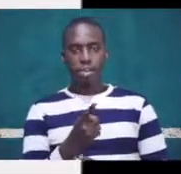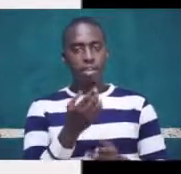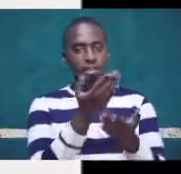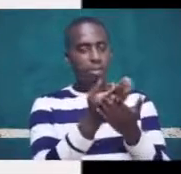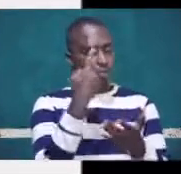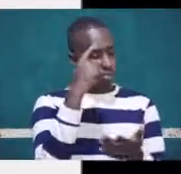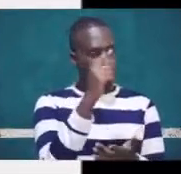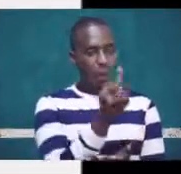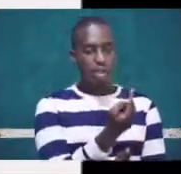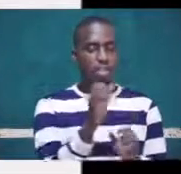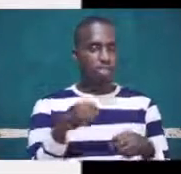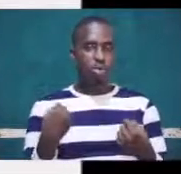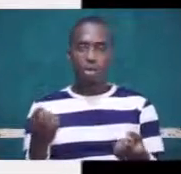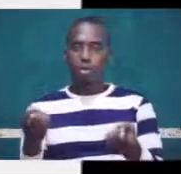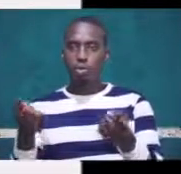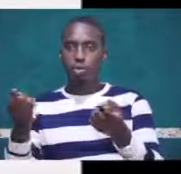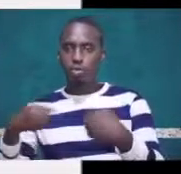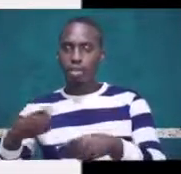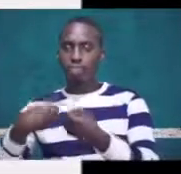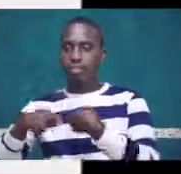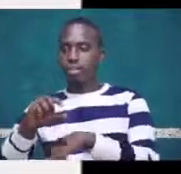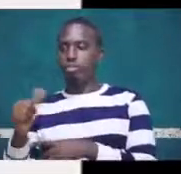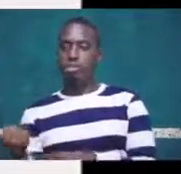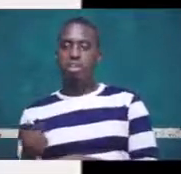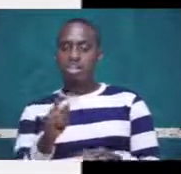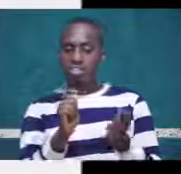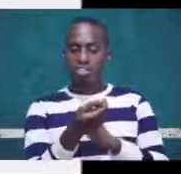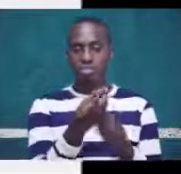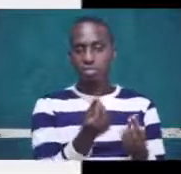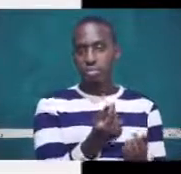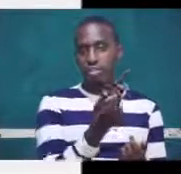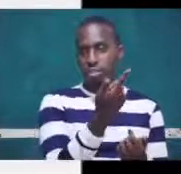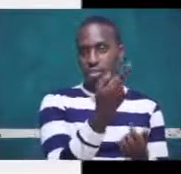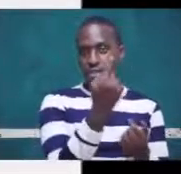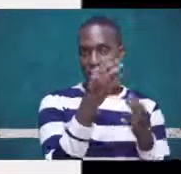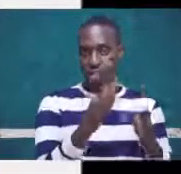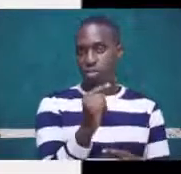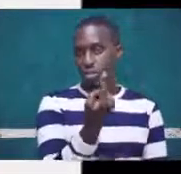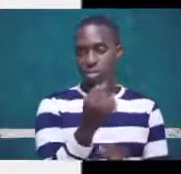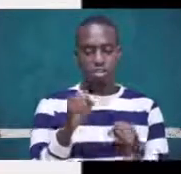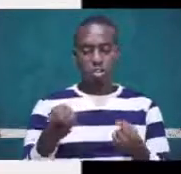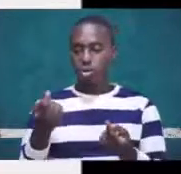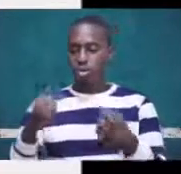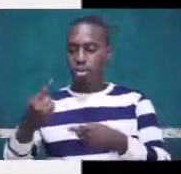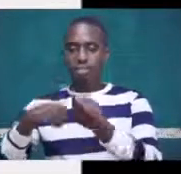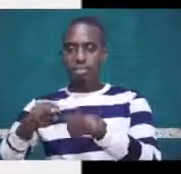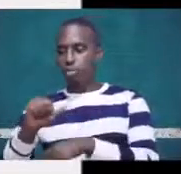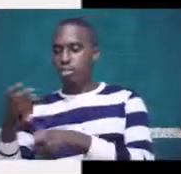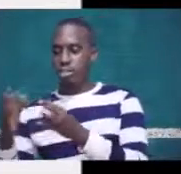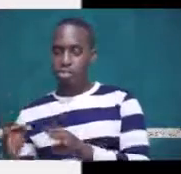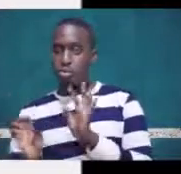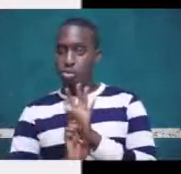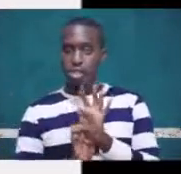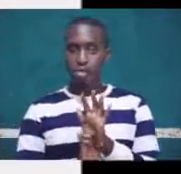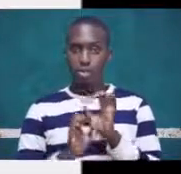one may not affect the demand for the other. The change in the price of one commodity can't affect the demand for the other. For example,